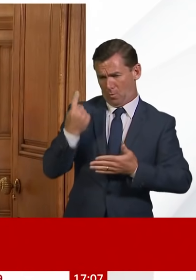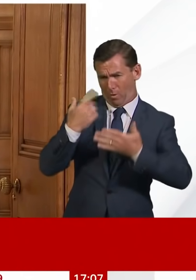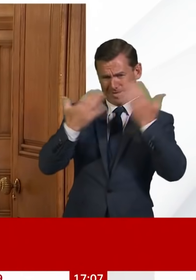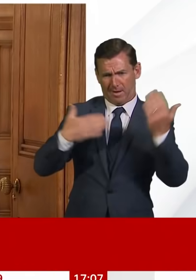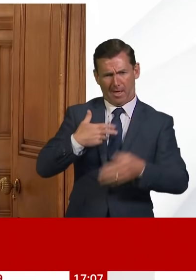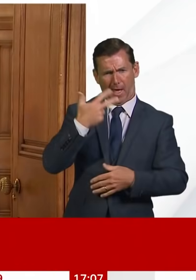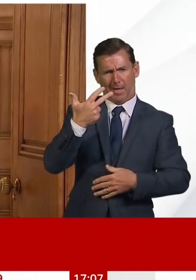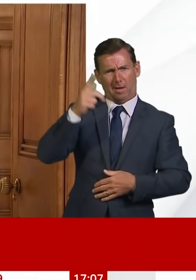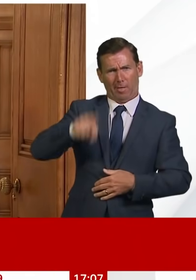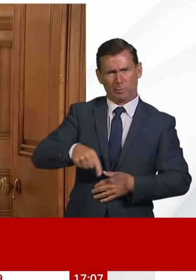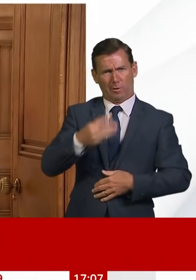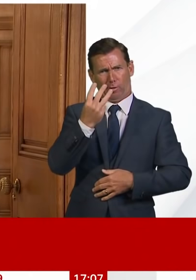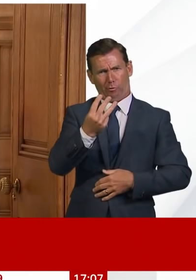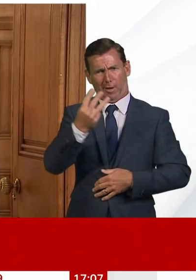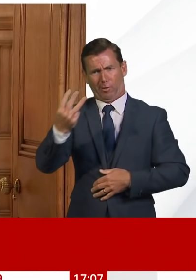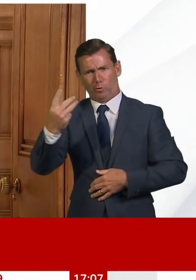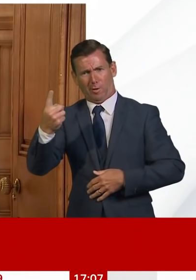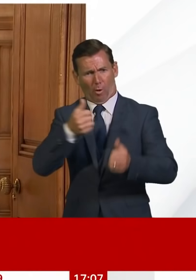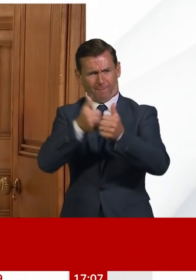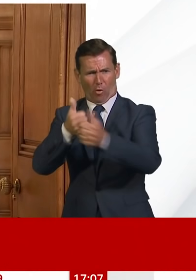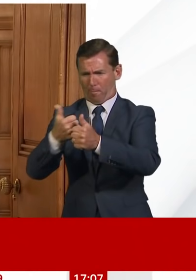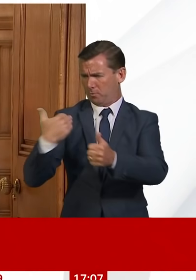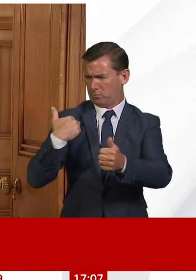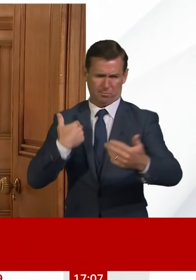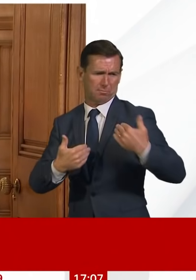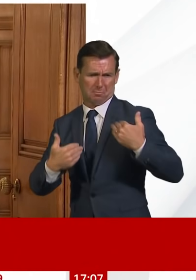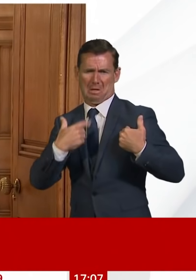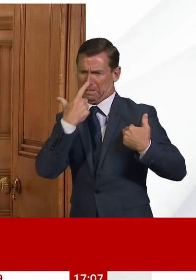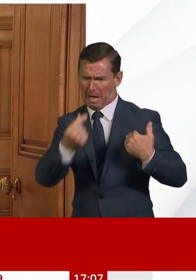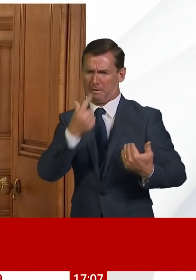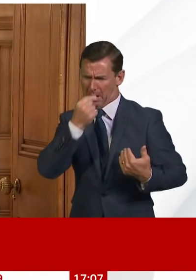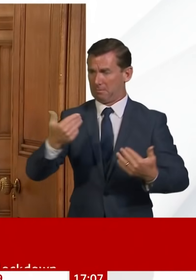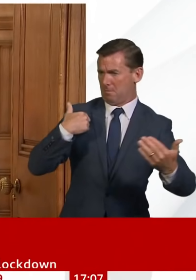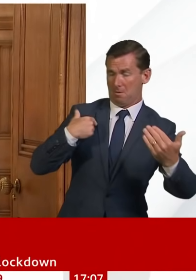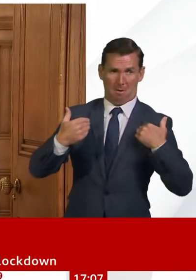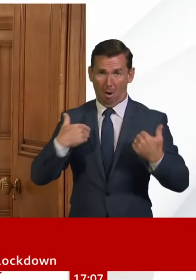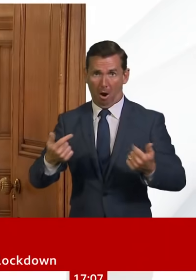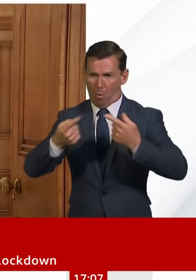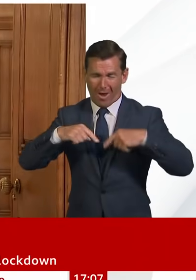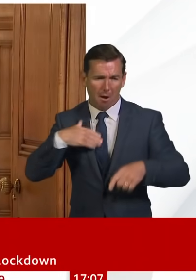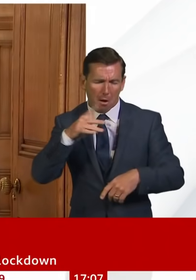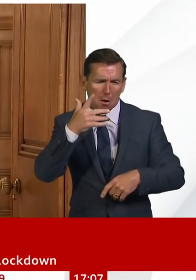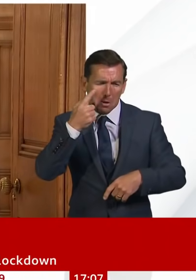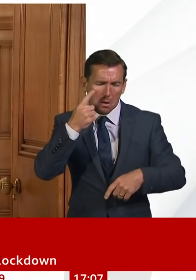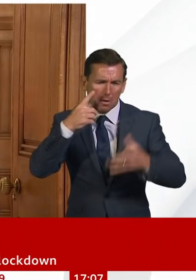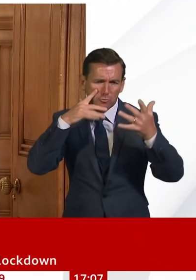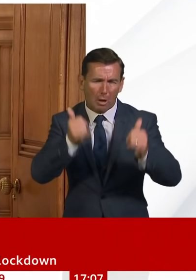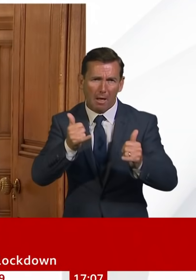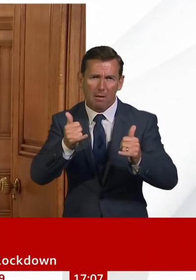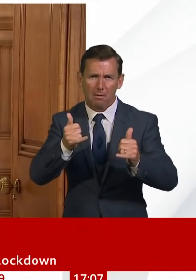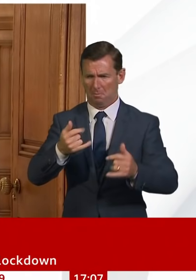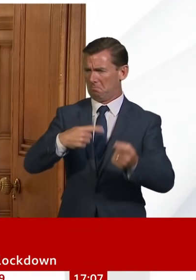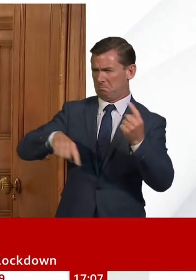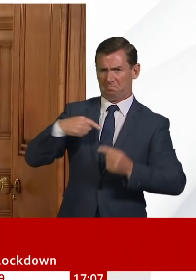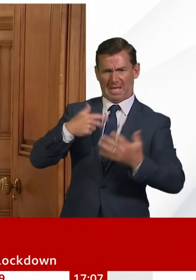8,331 offers of PPE equipment, and we're investigating each and every one of those many leads. Now, of course, some of these leads have led